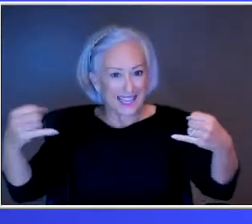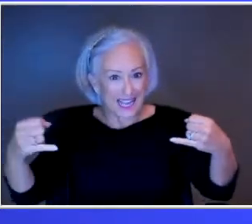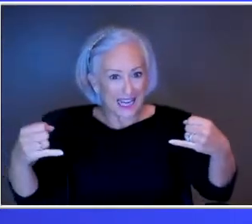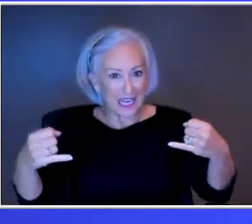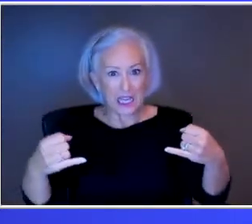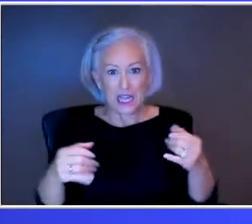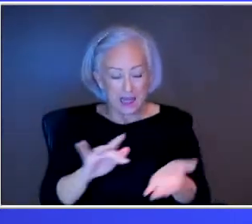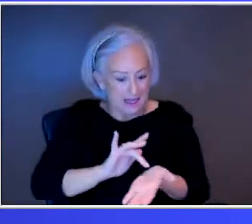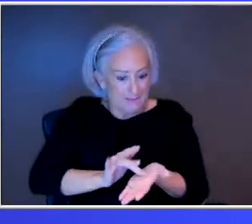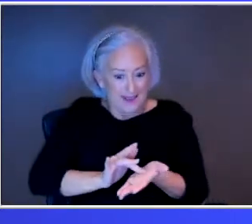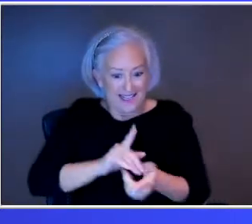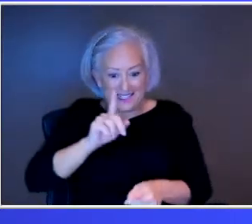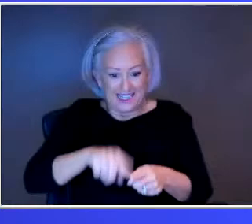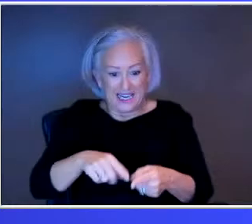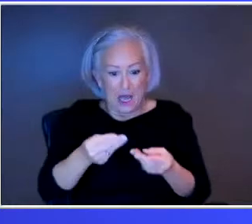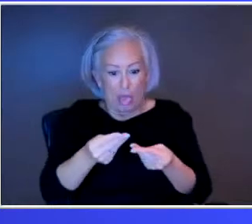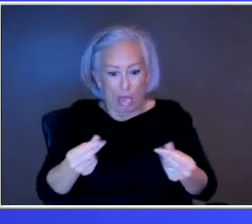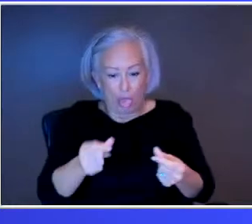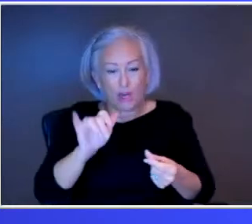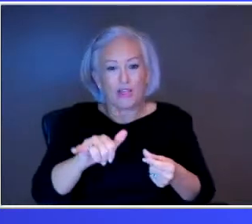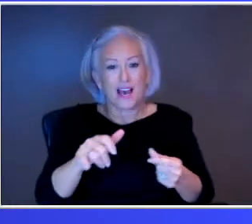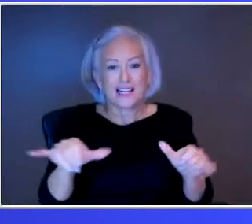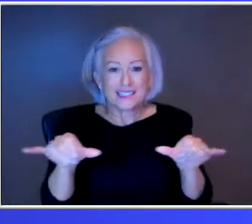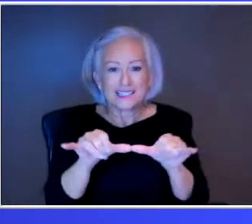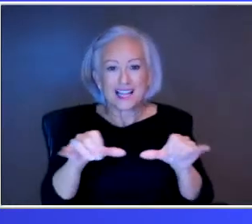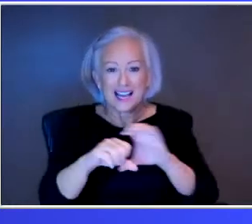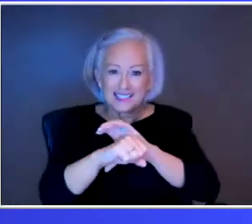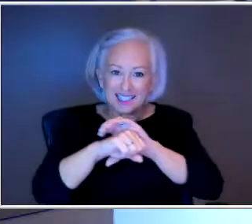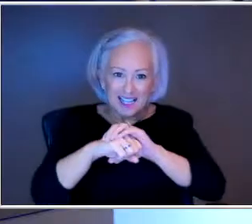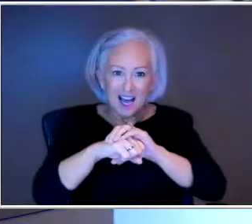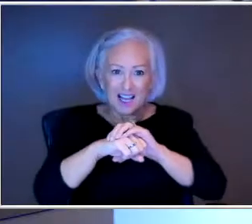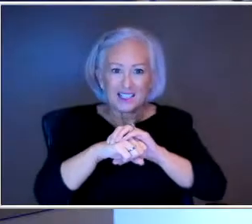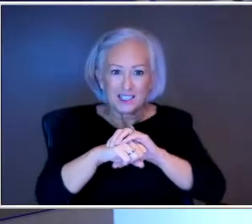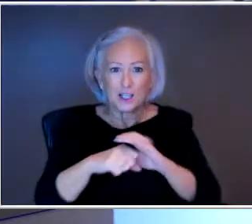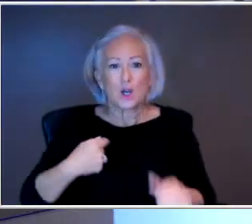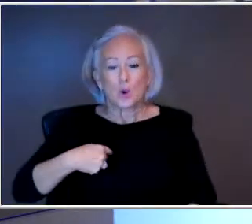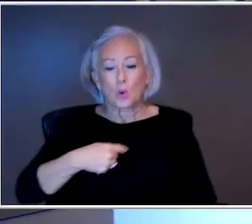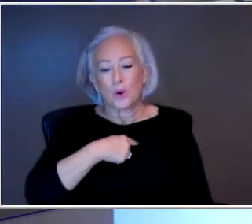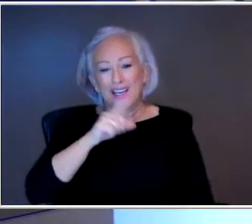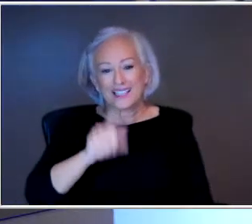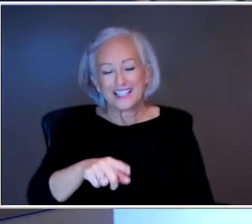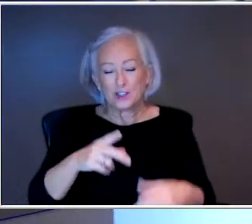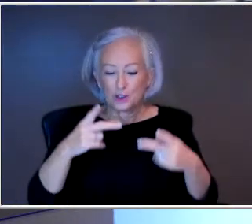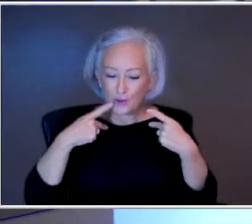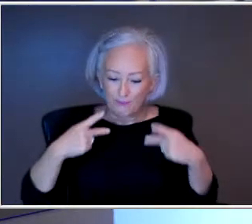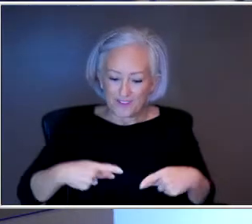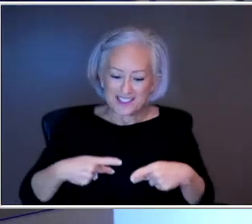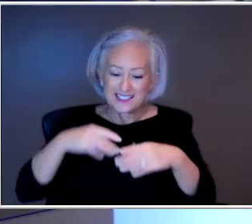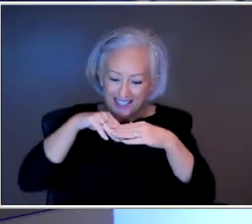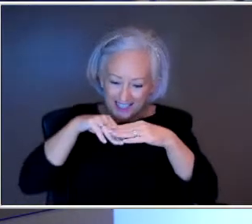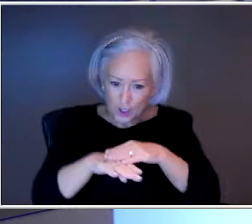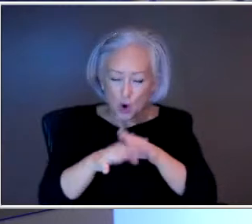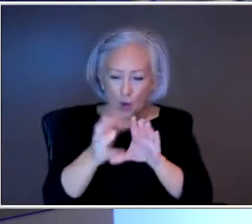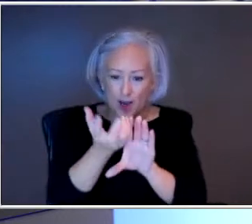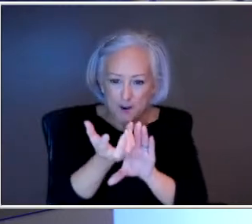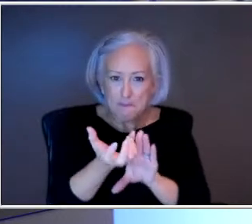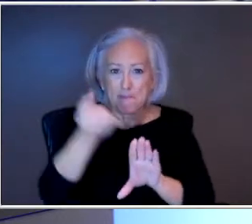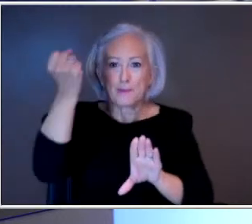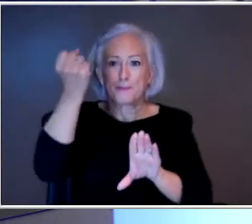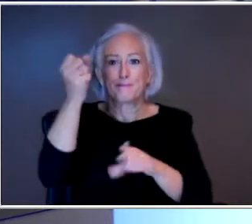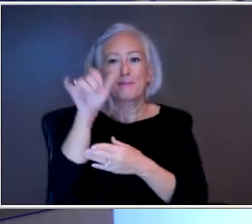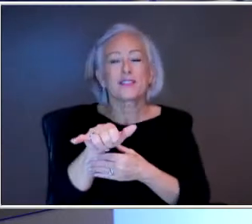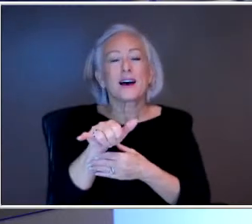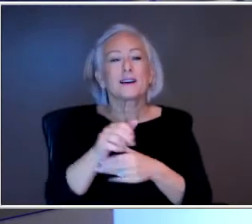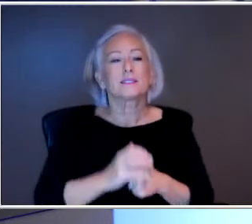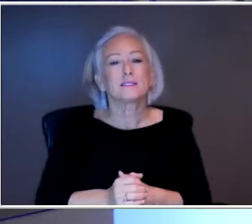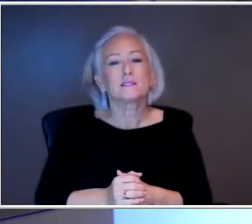to be physically extracted, and that's what our instruments were able to do. So tell us a little bit more, again, about the exact procedure you did, and were there any other